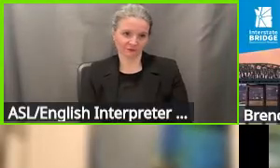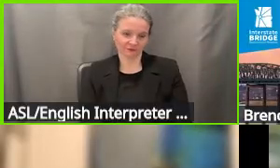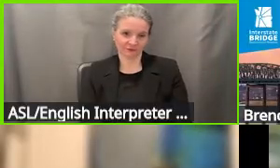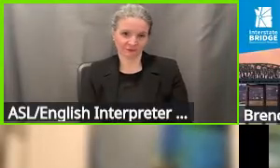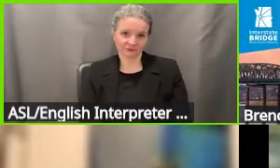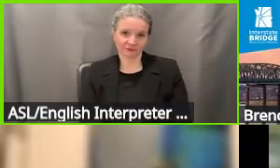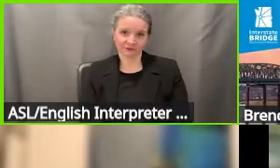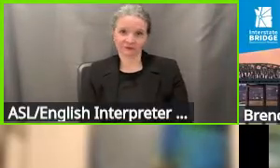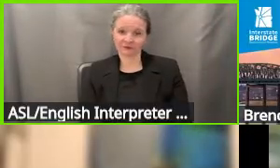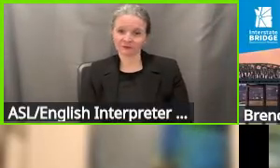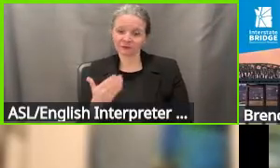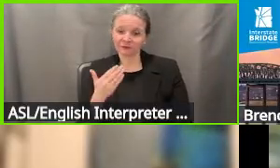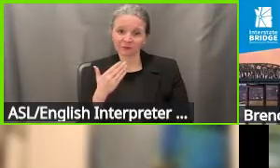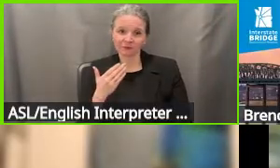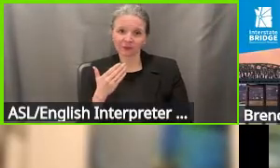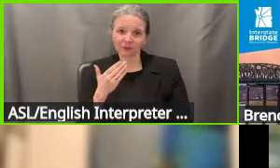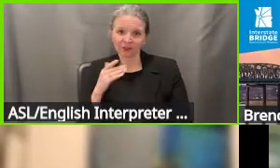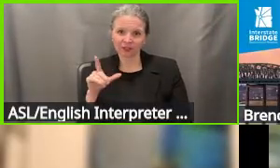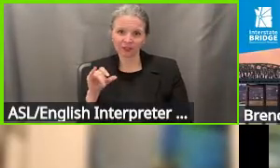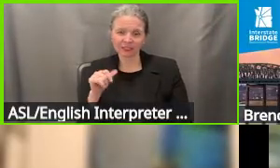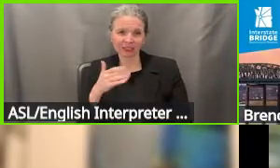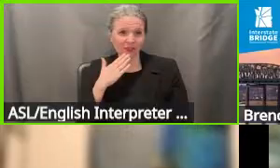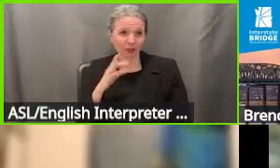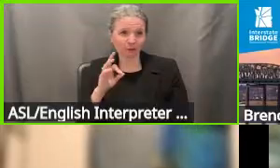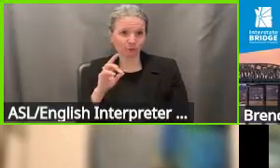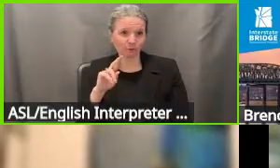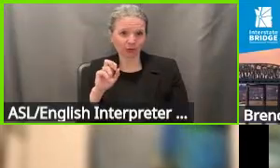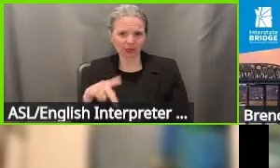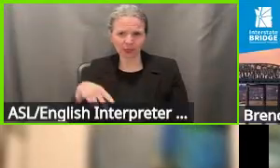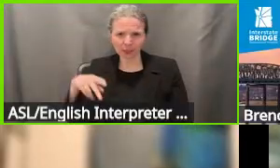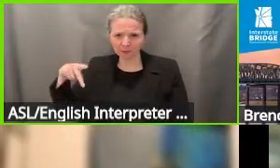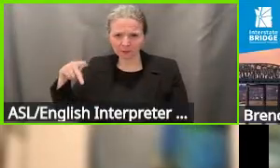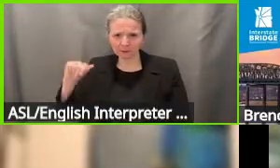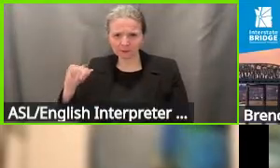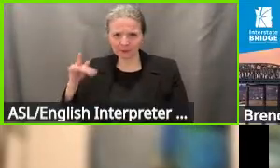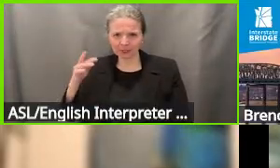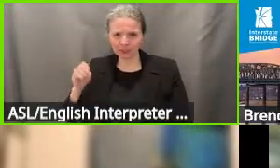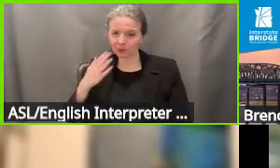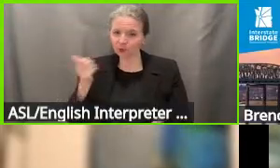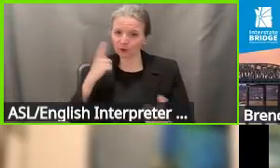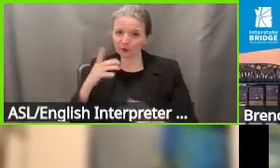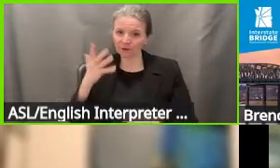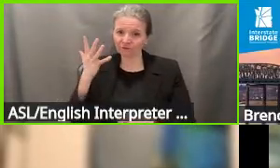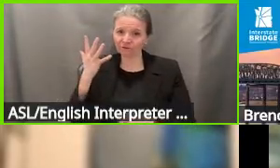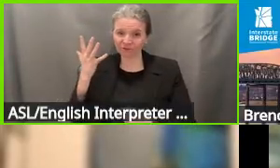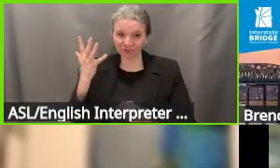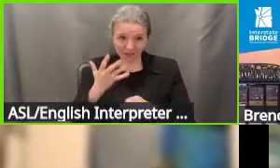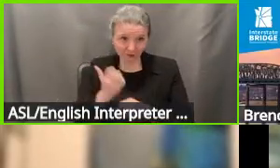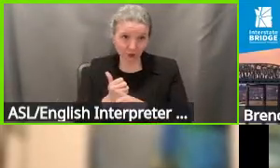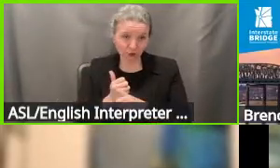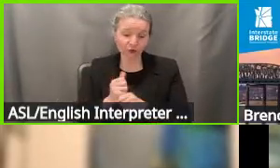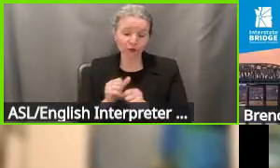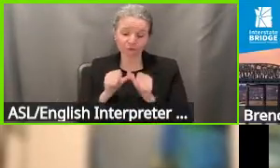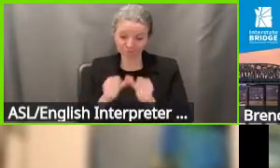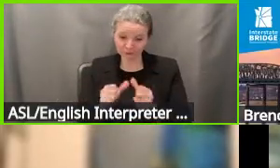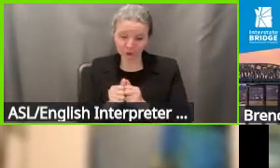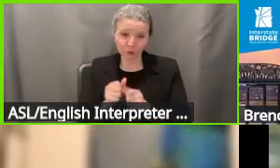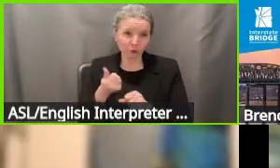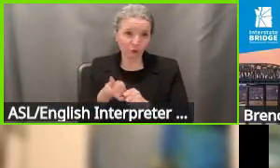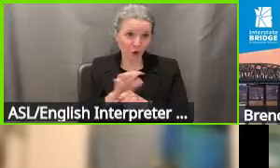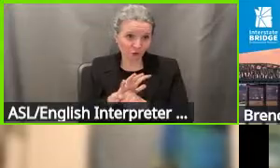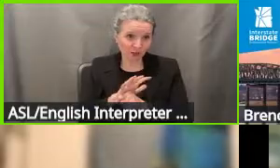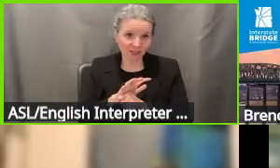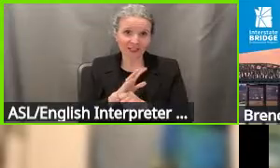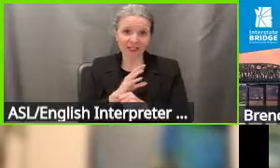Thanks, Frank. Paige? Yeah, I want to thank you all for your 5 years that you've spent here through COVID